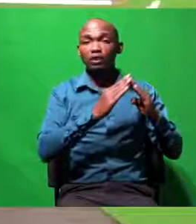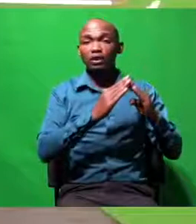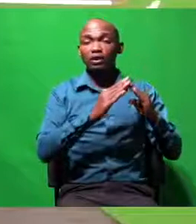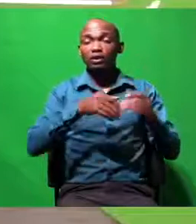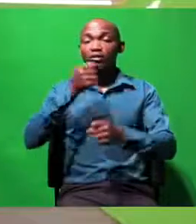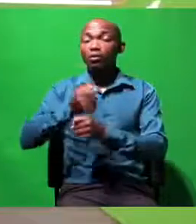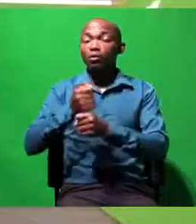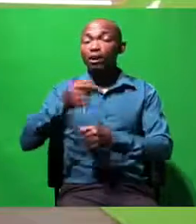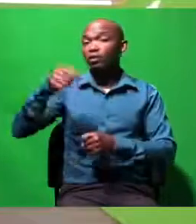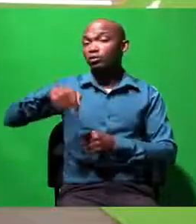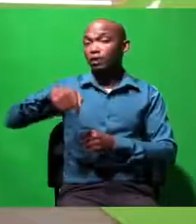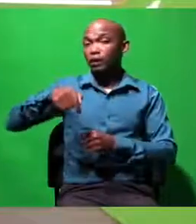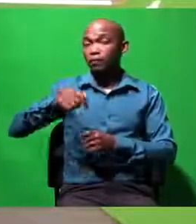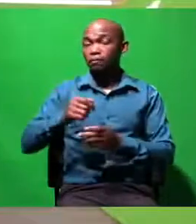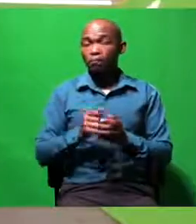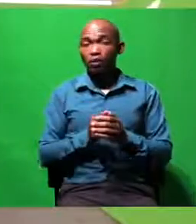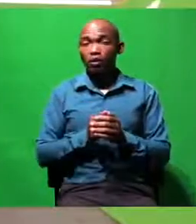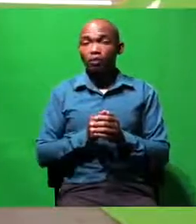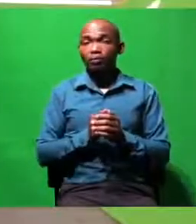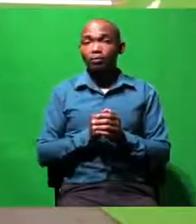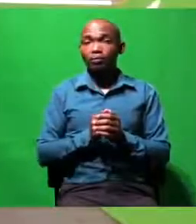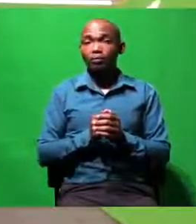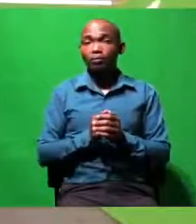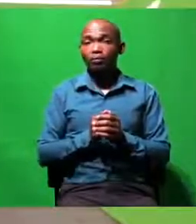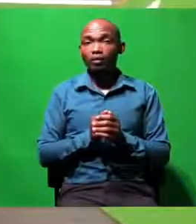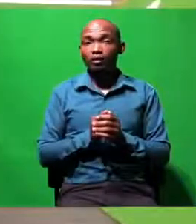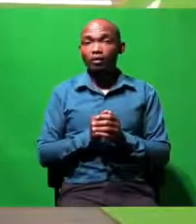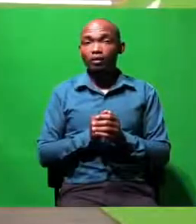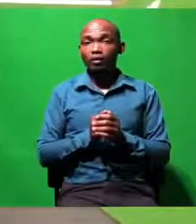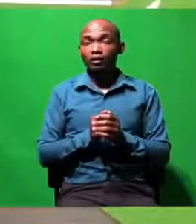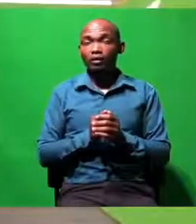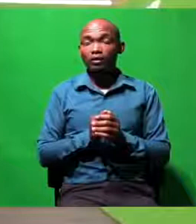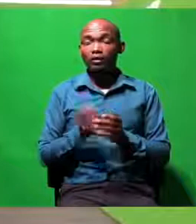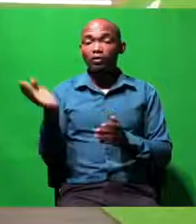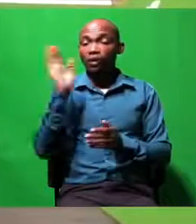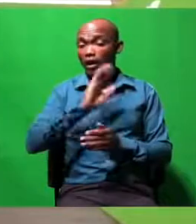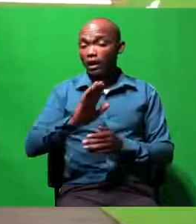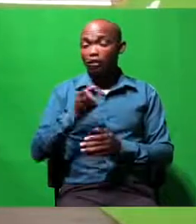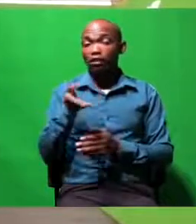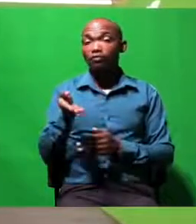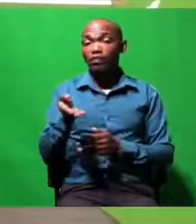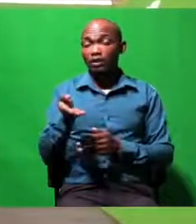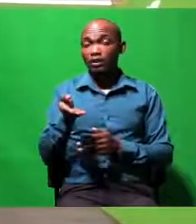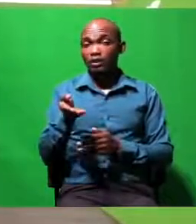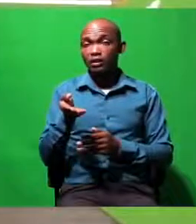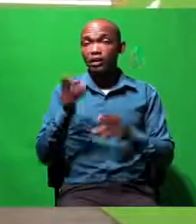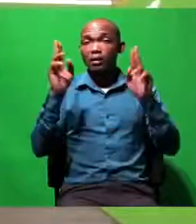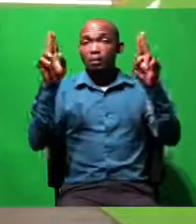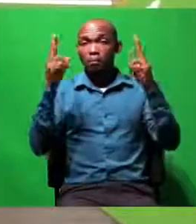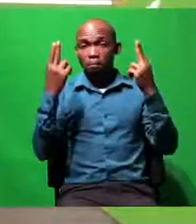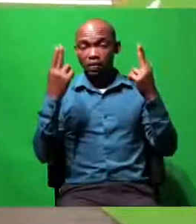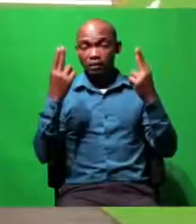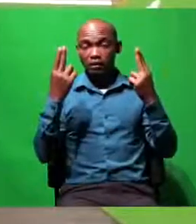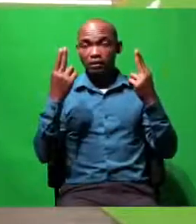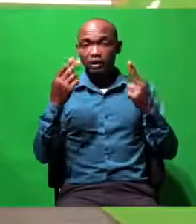home as your task today. So at the end of this part, I